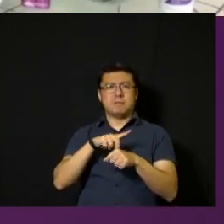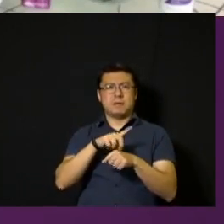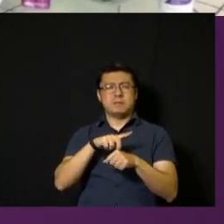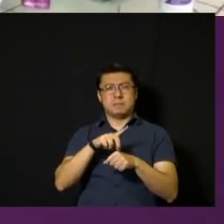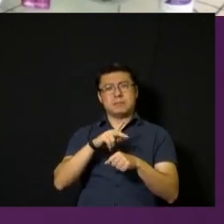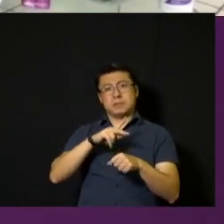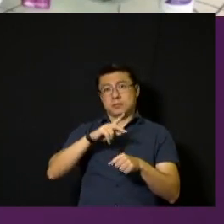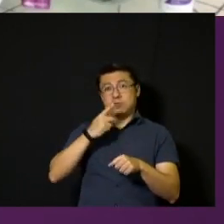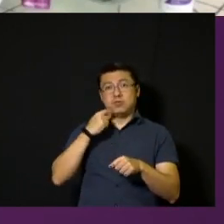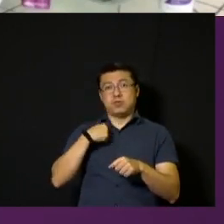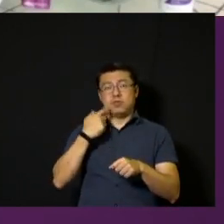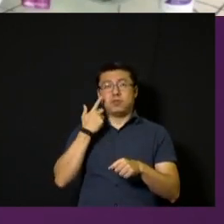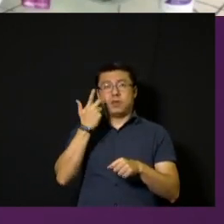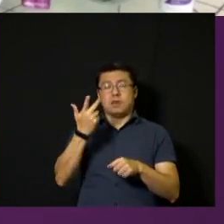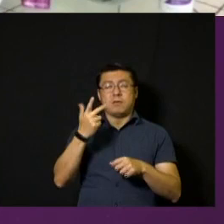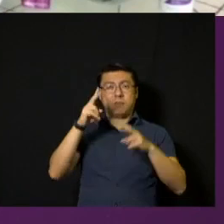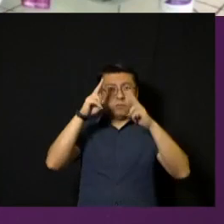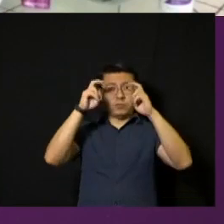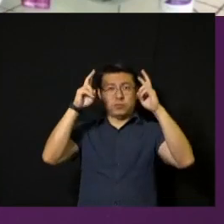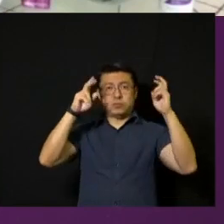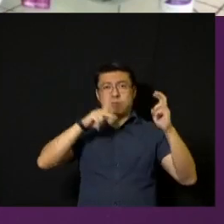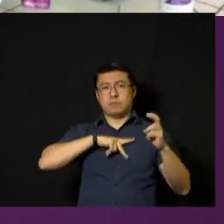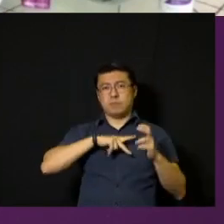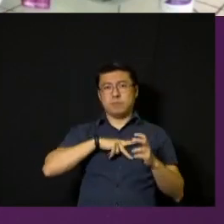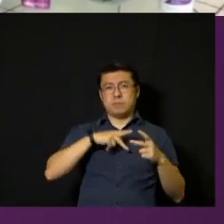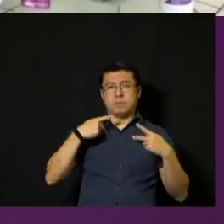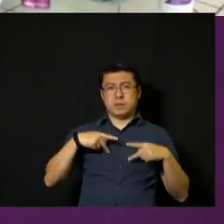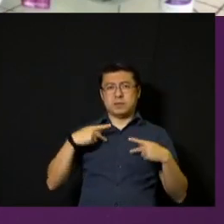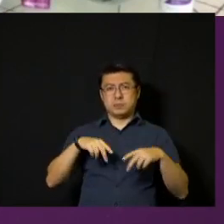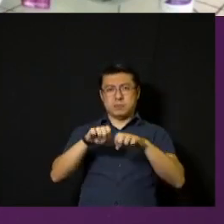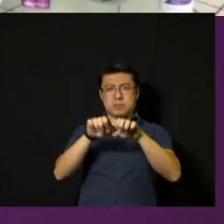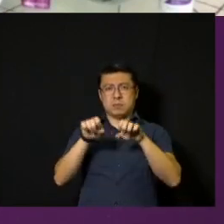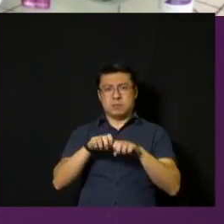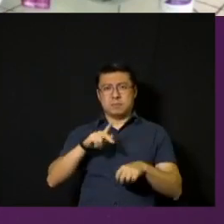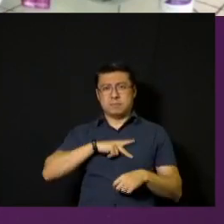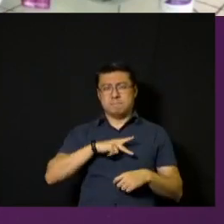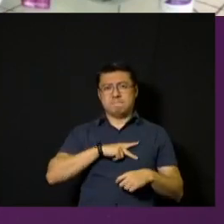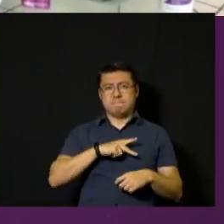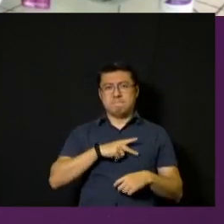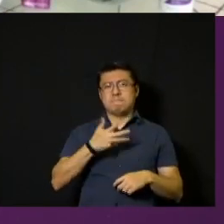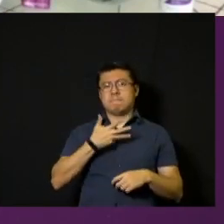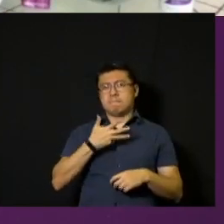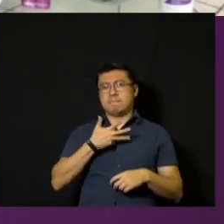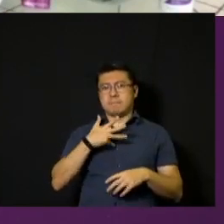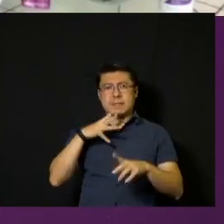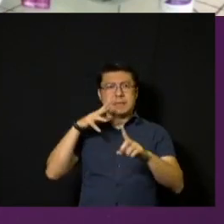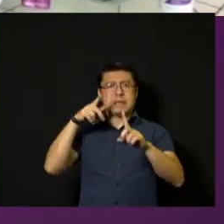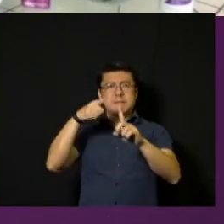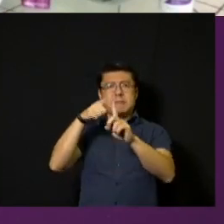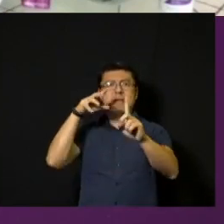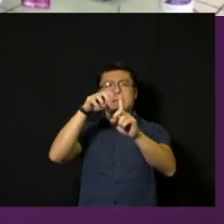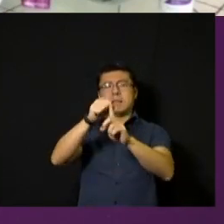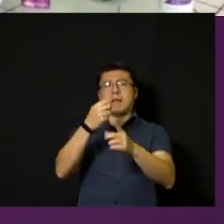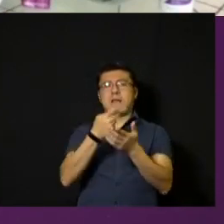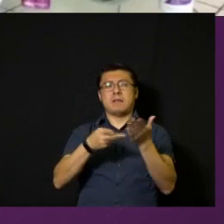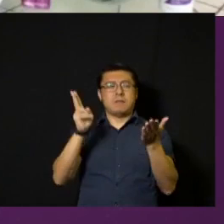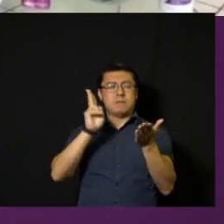team that big part of my team becomes double diamond, and I